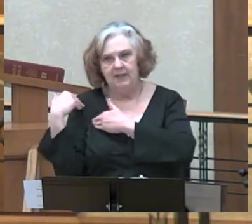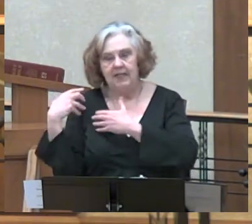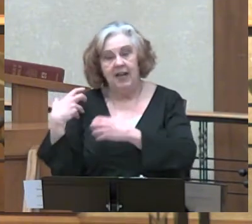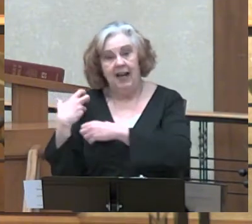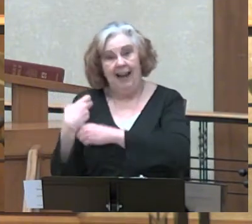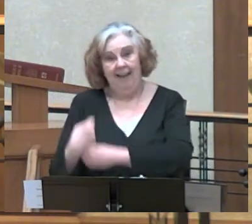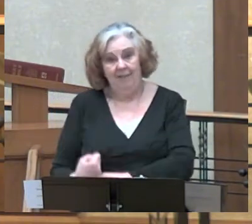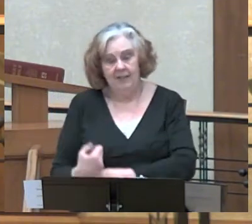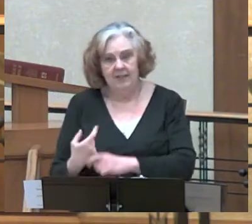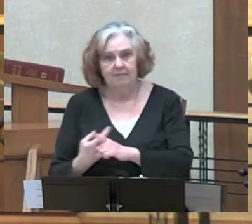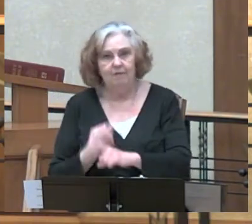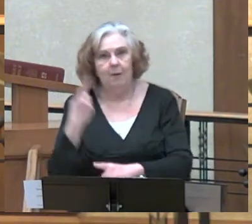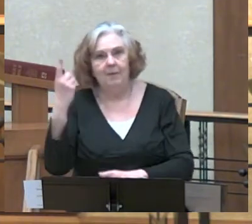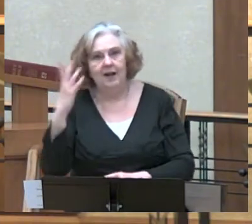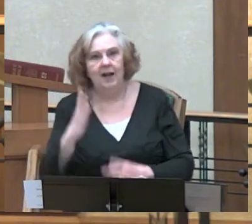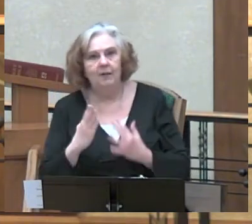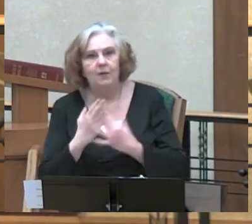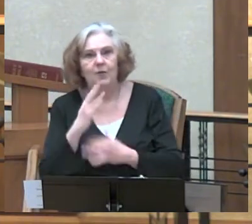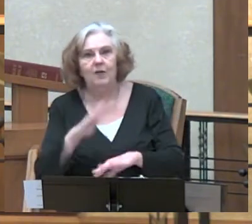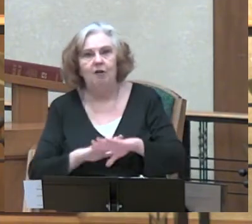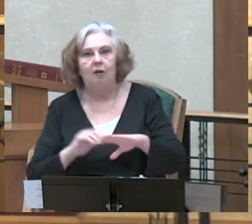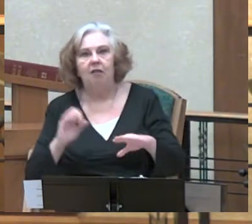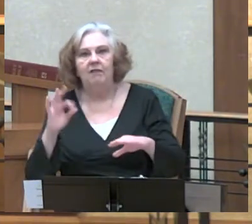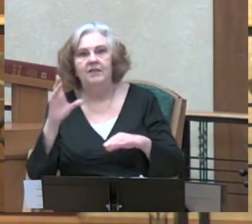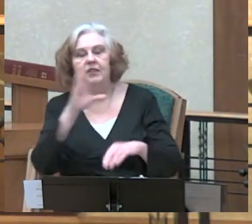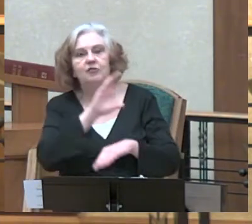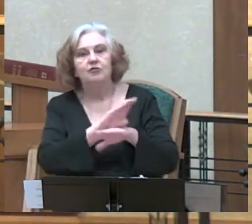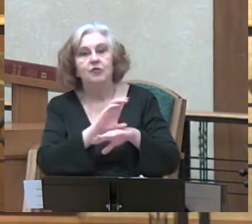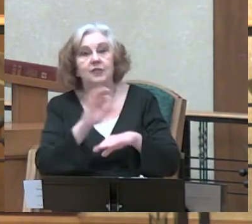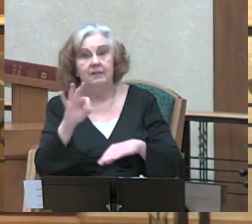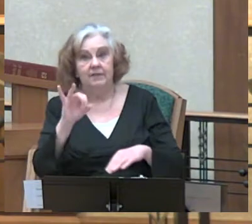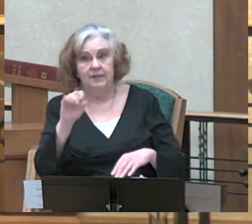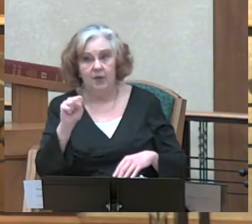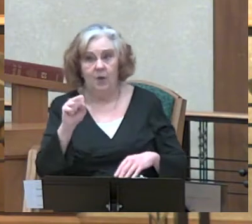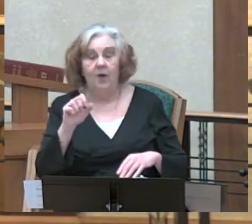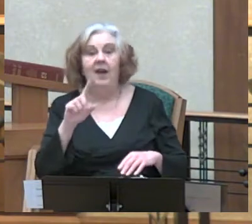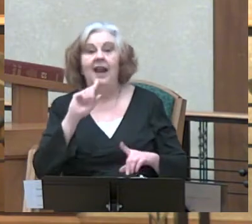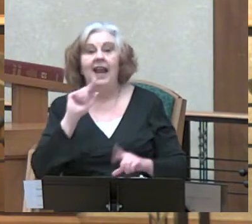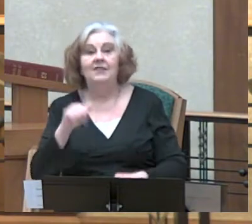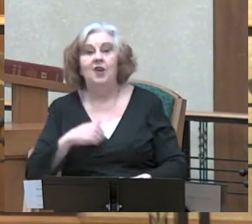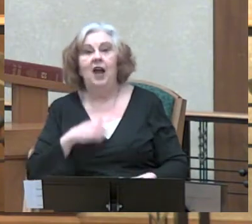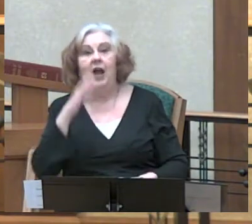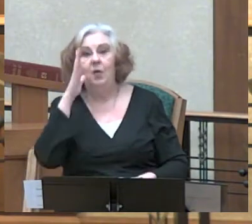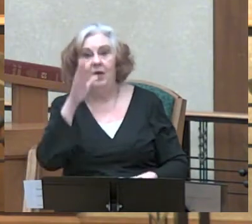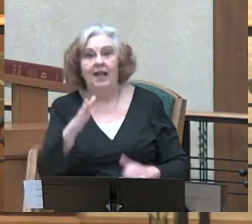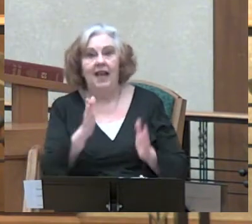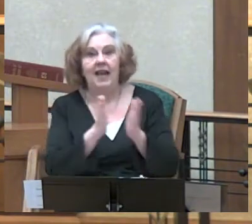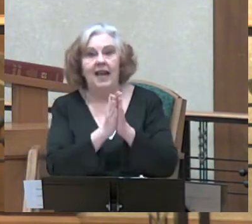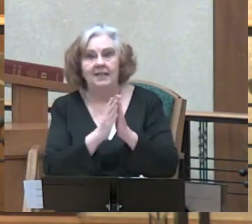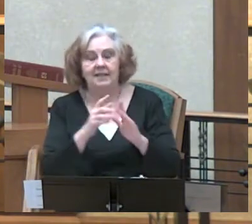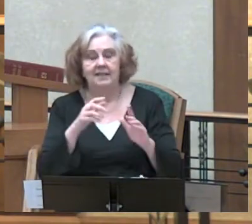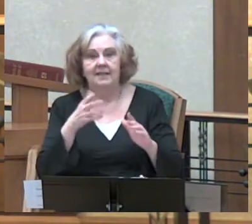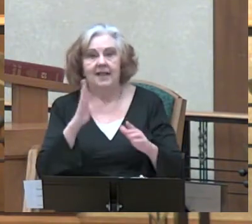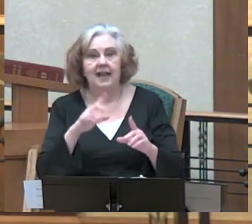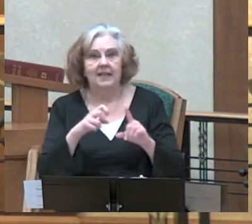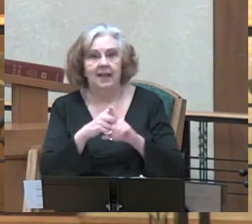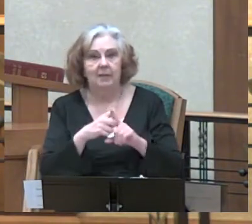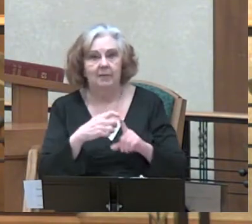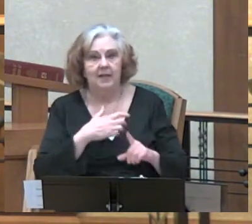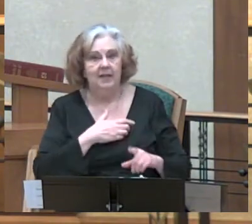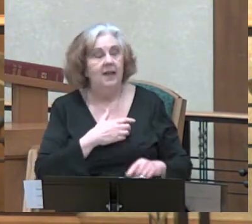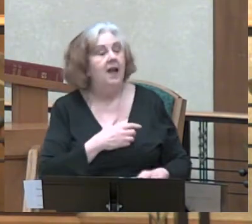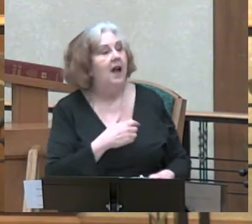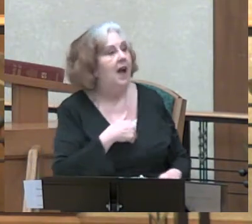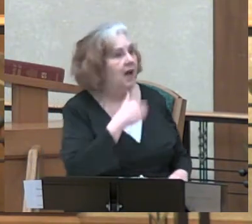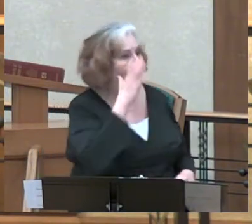that it comes from God through the call of the church? If so, answer, I will, and I ask God to help me. I will, and I ask